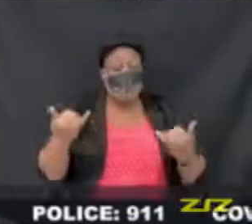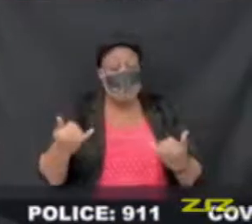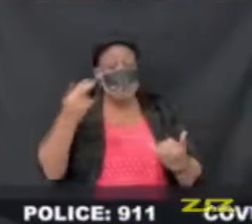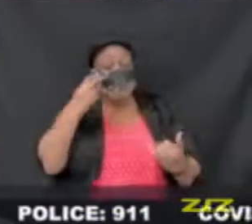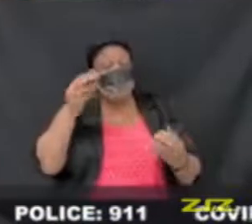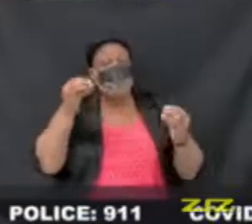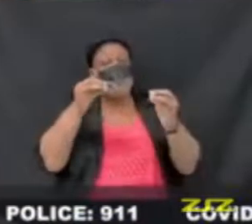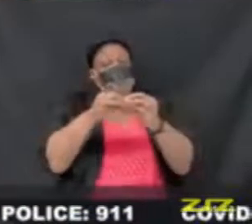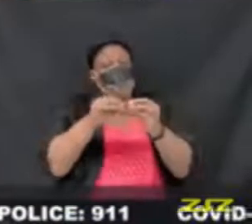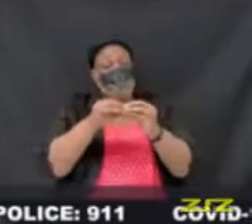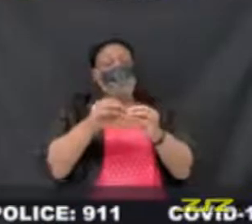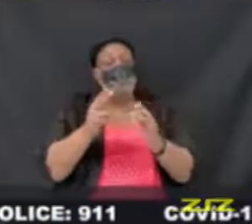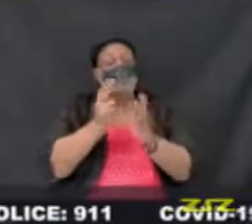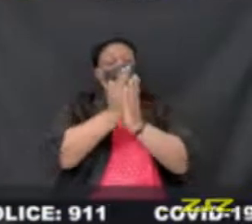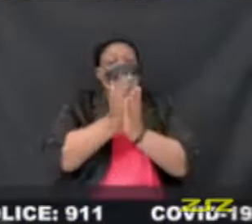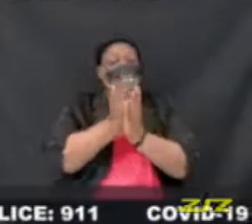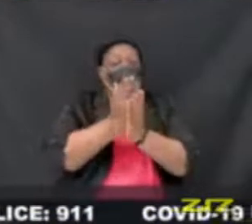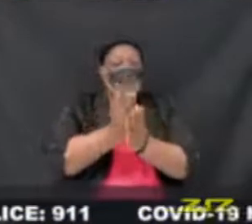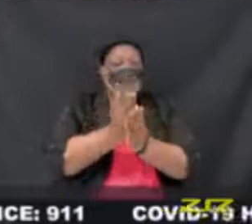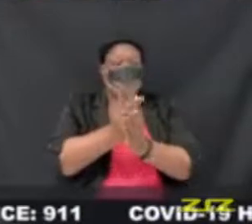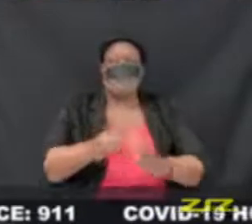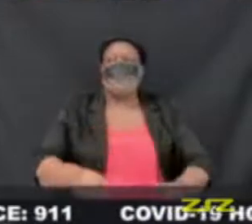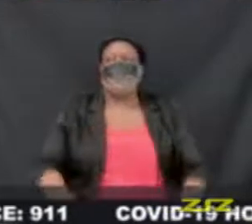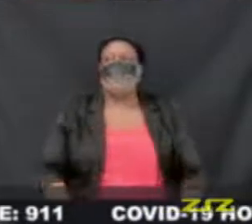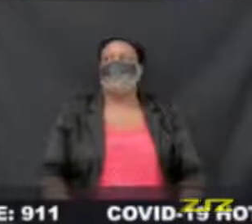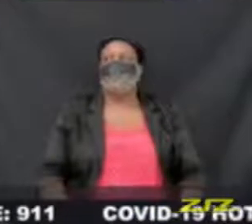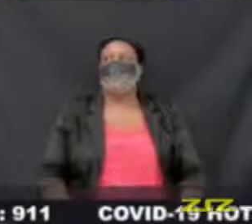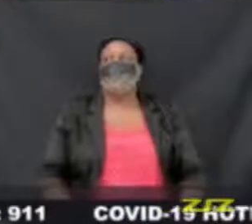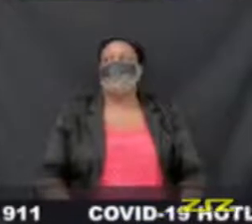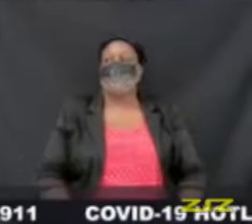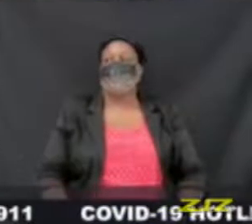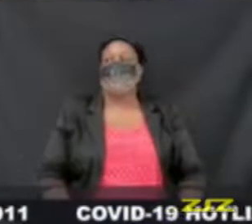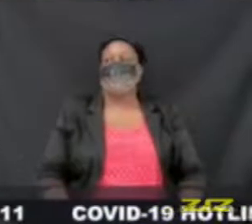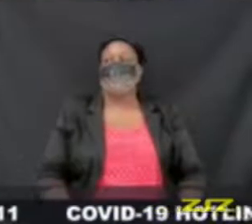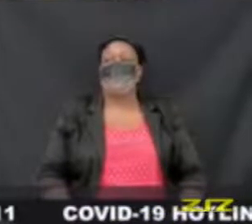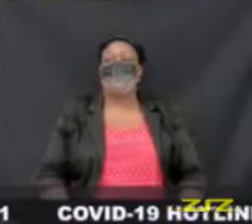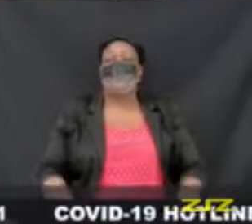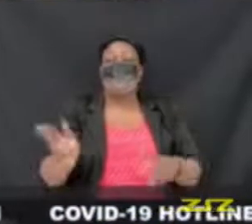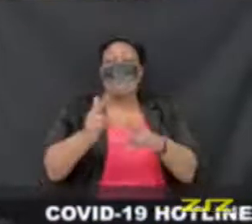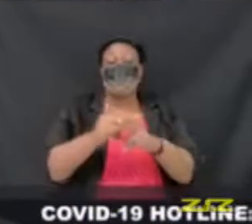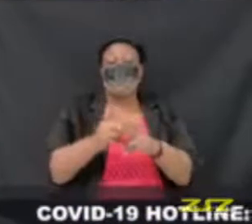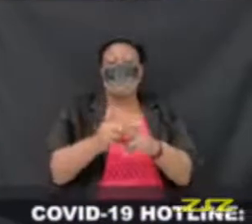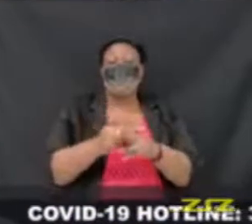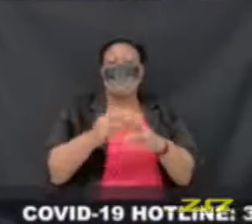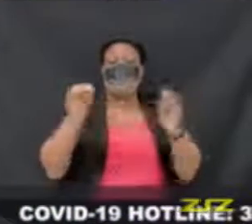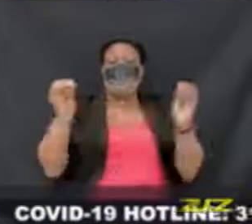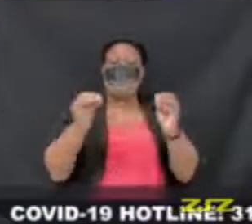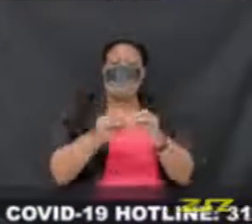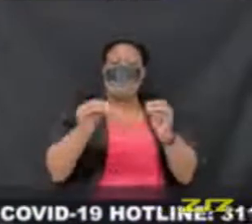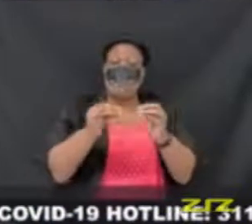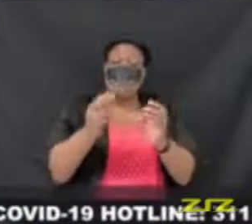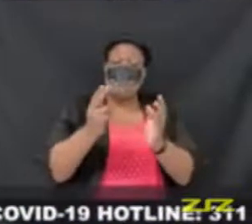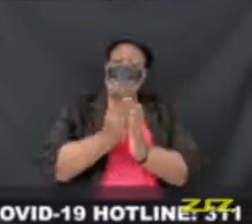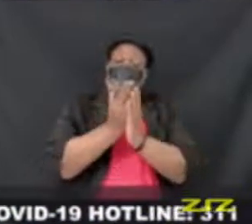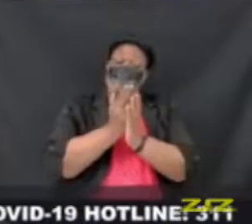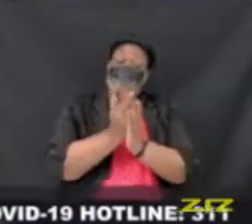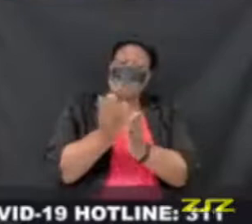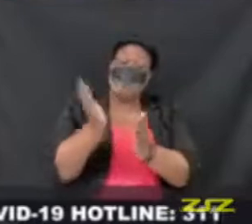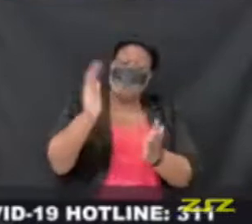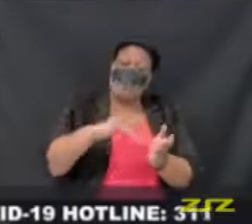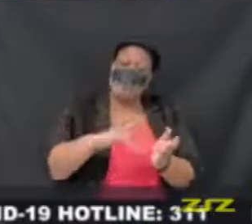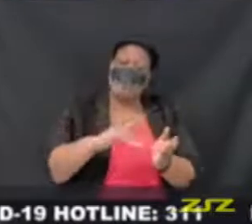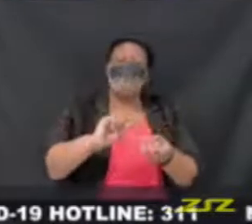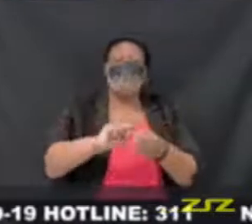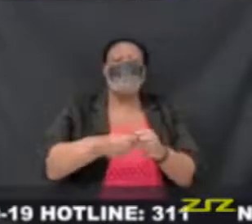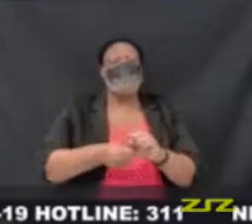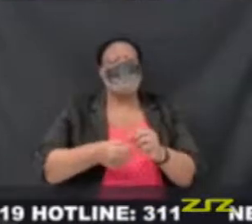to 2020? I can read it again. It says, given the approaching busy season, will any additional measures be in place to